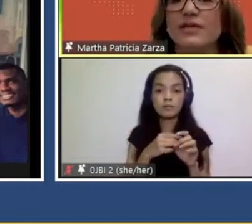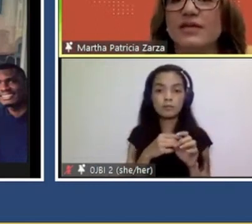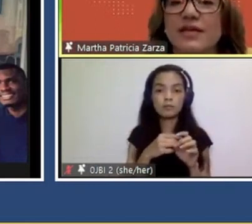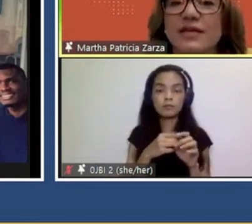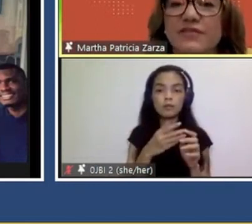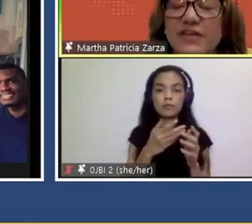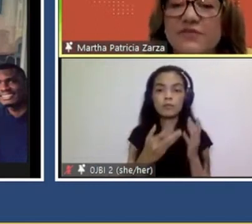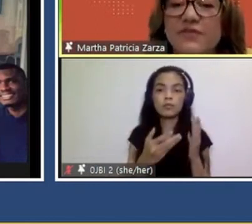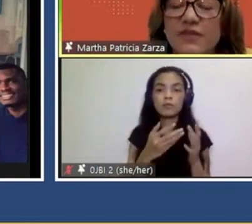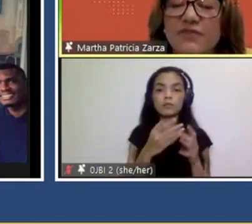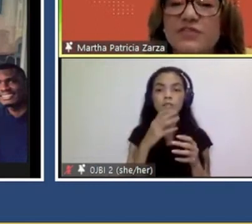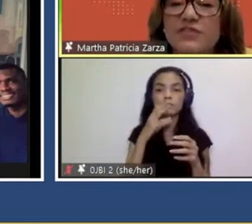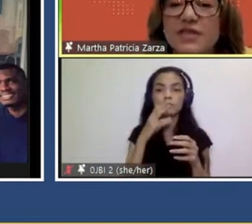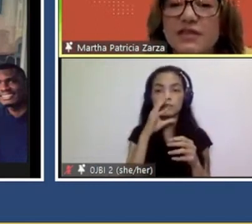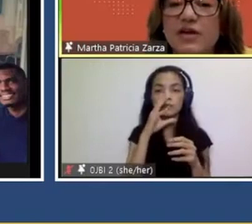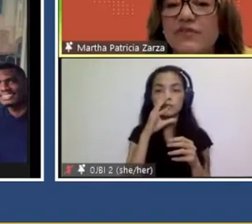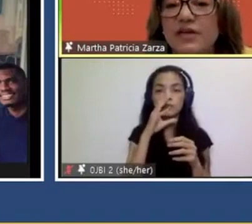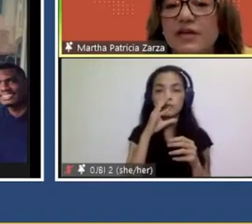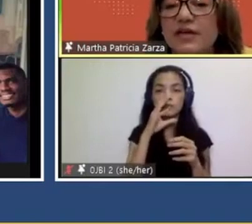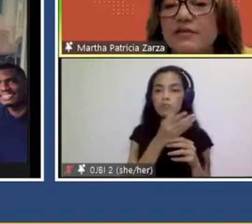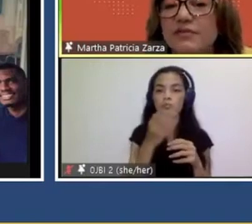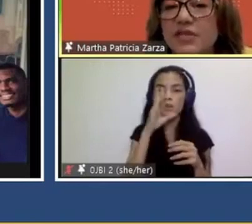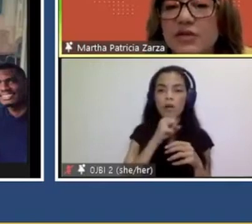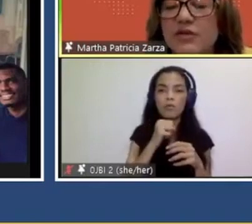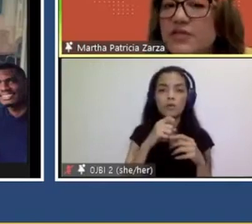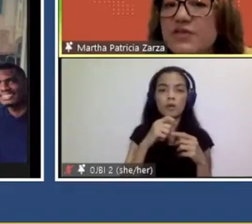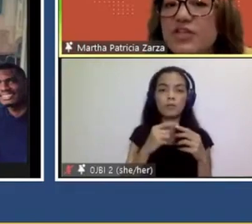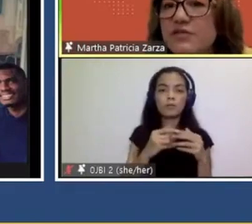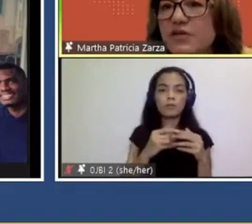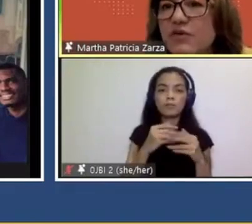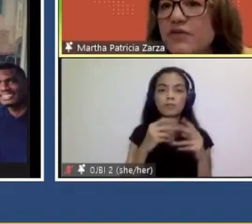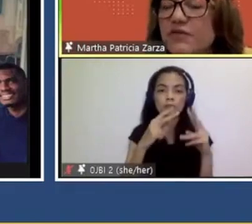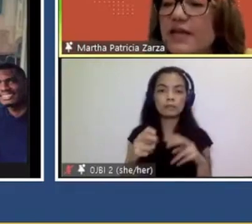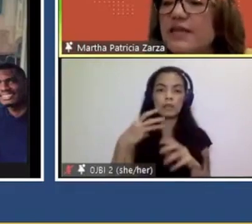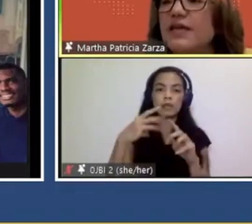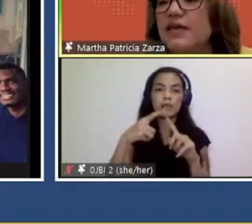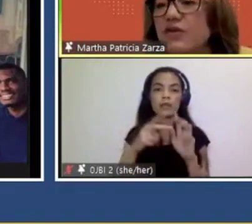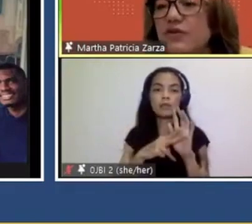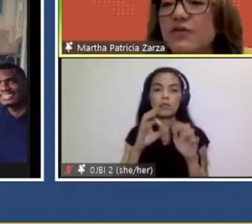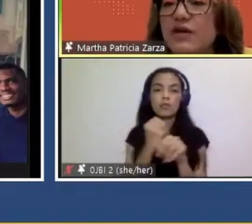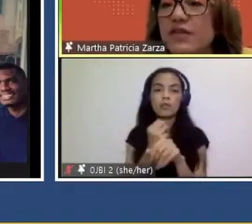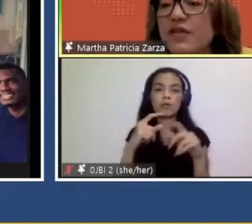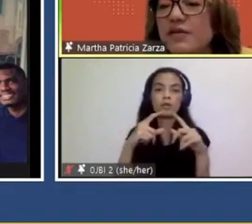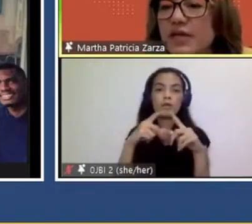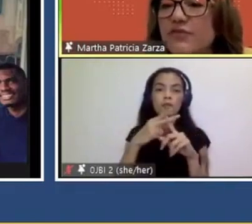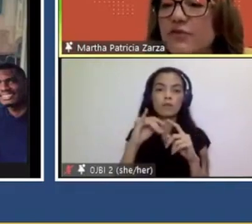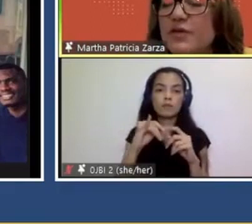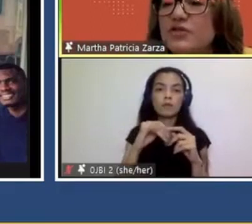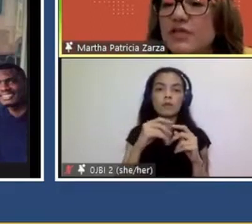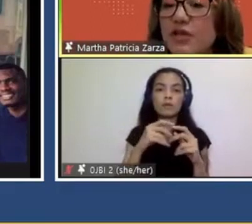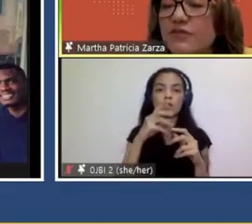know. The first phase was the ethnographic and tertiary research, discover, define, in order to have